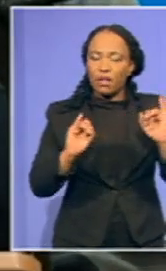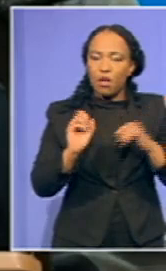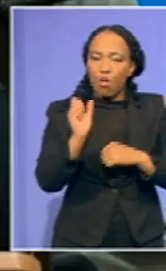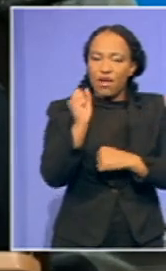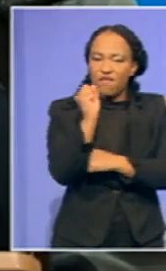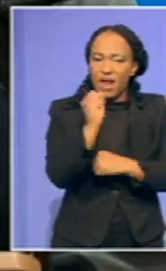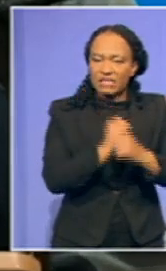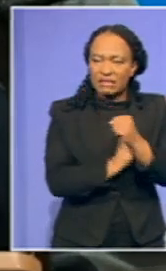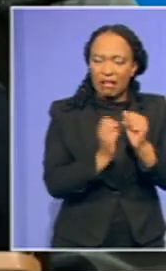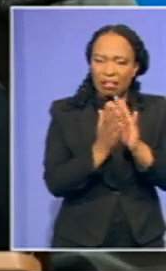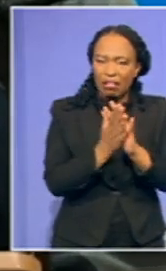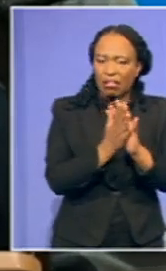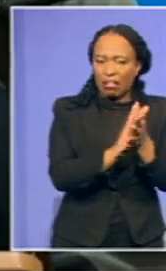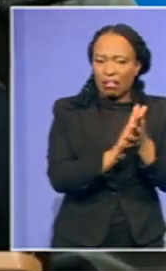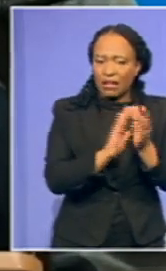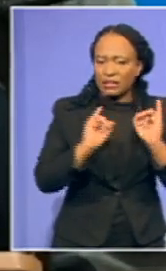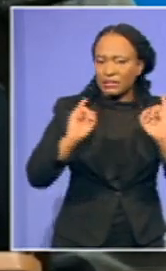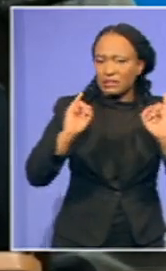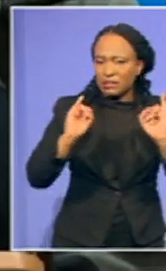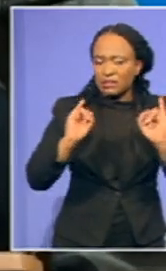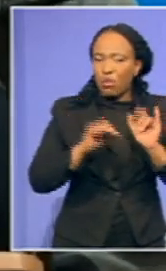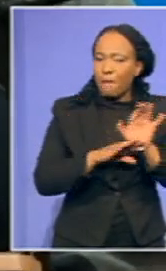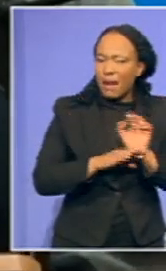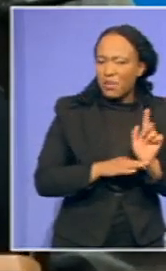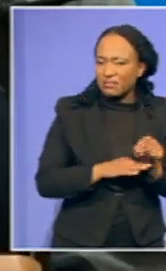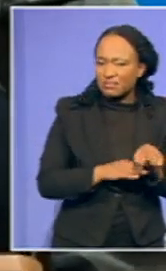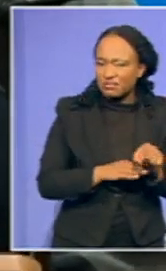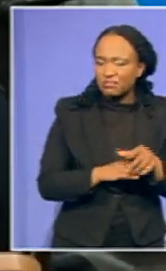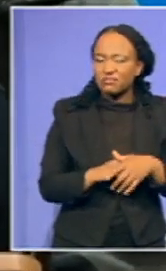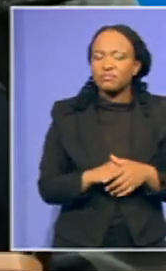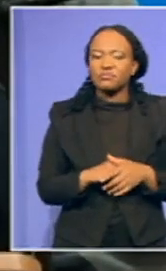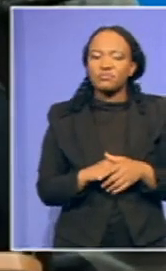is destroyed to that extent? And secondly, if there was